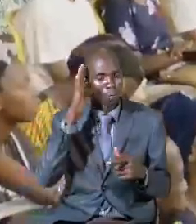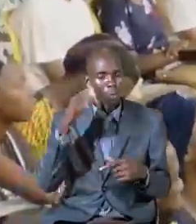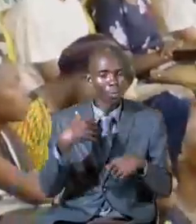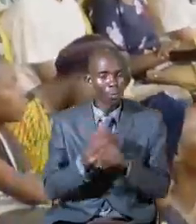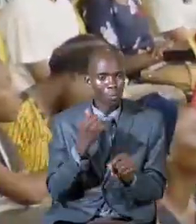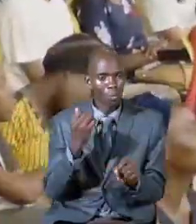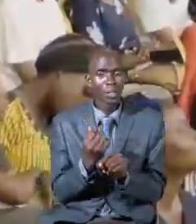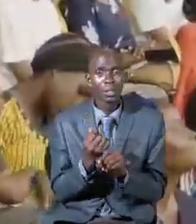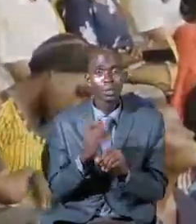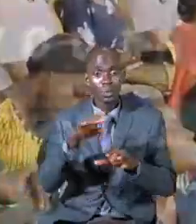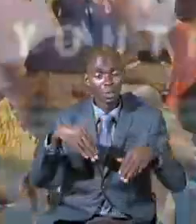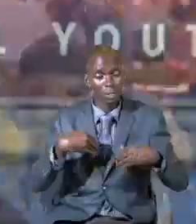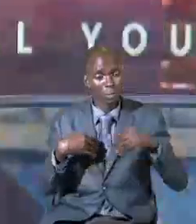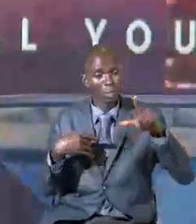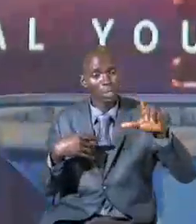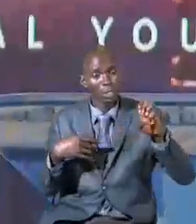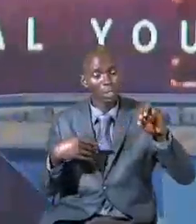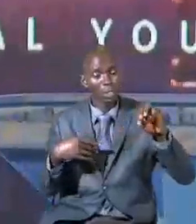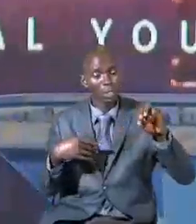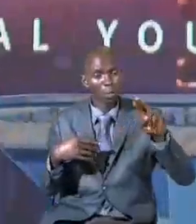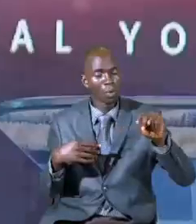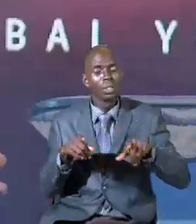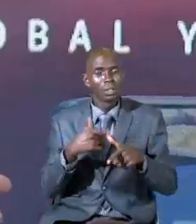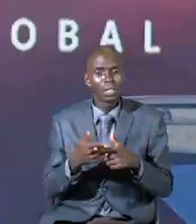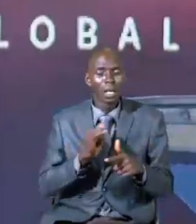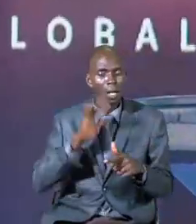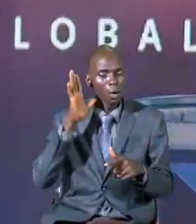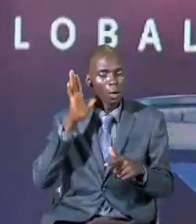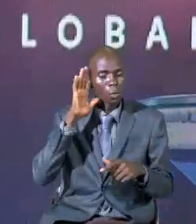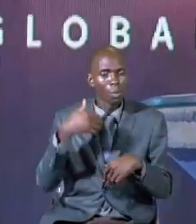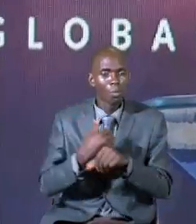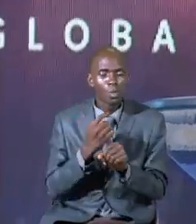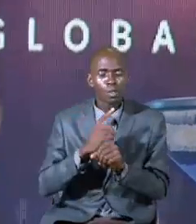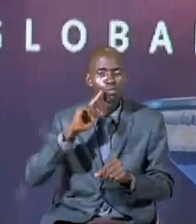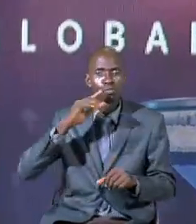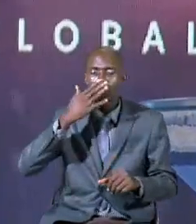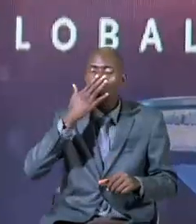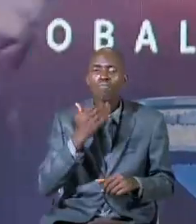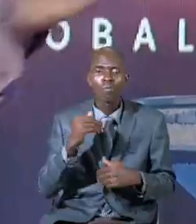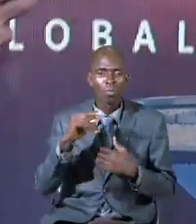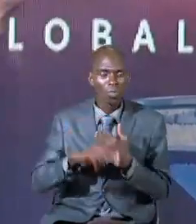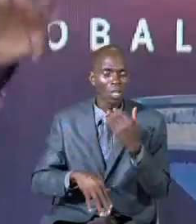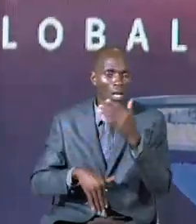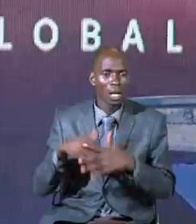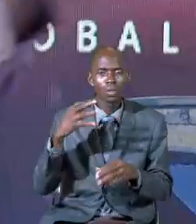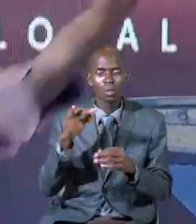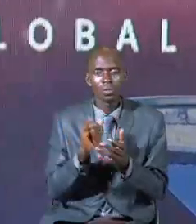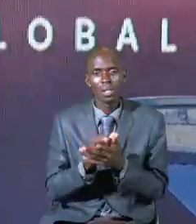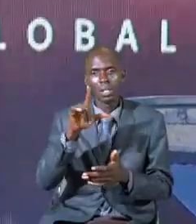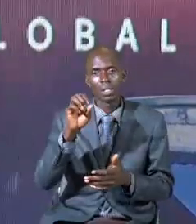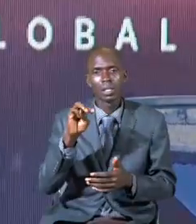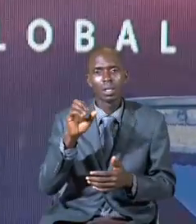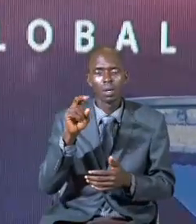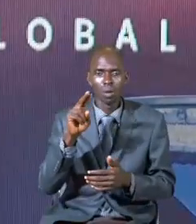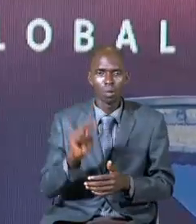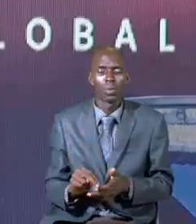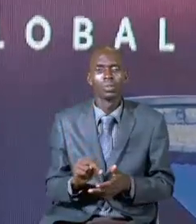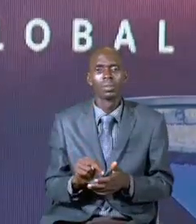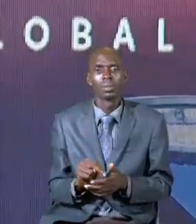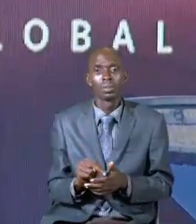no complaint, and then you are not running here and there. How can this be? If thou faint in the day of